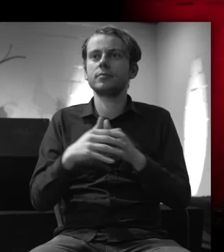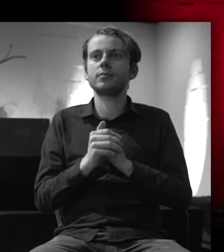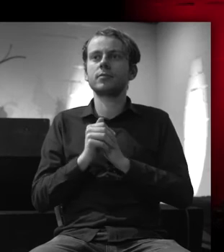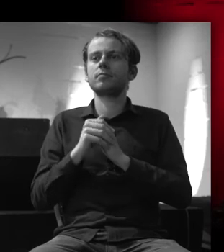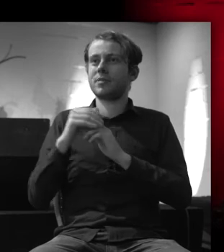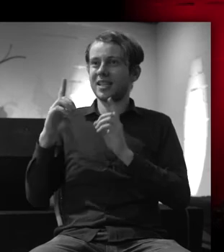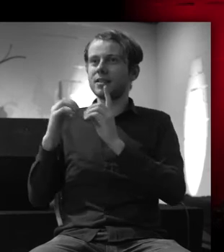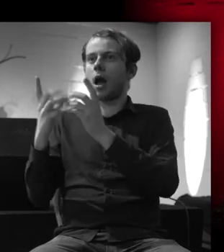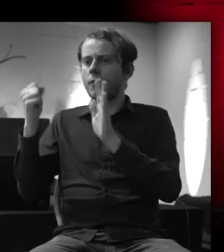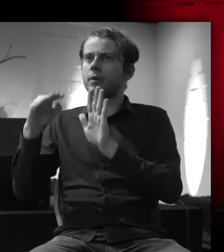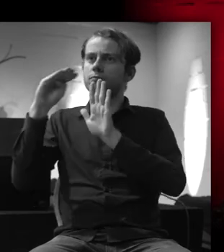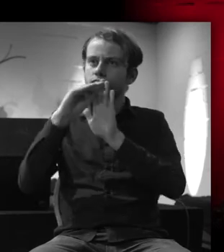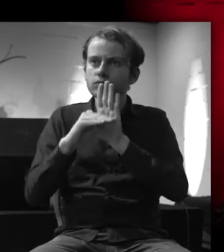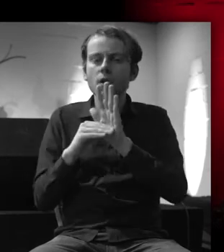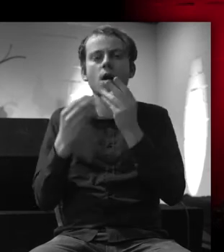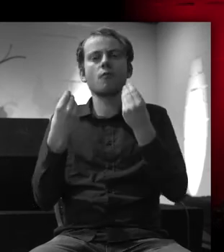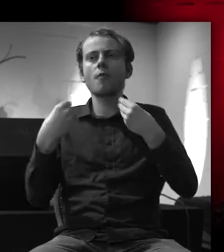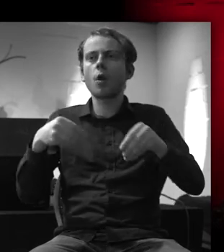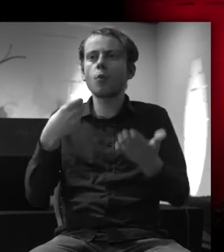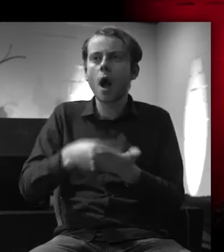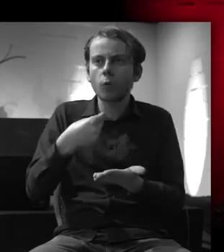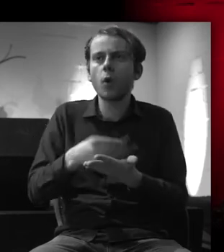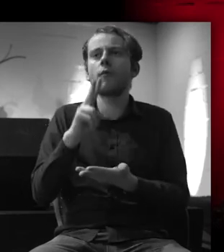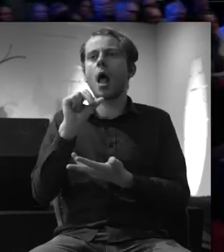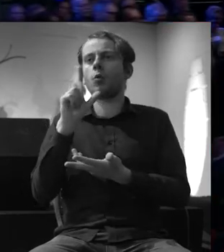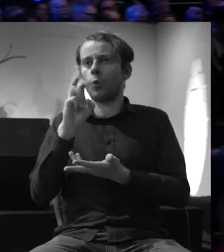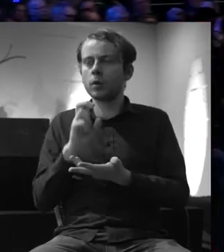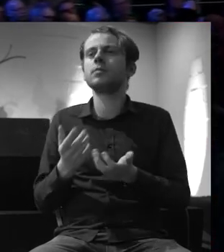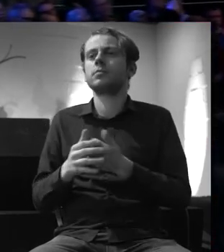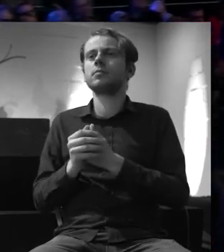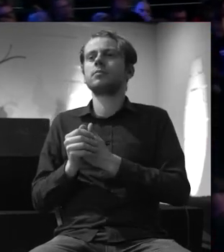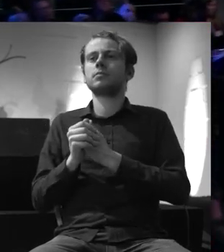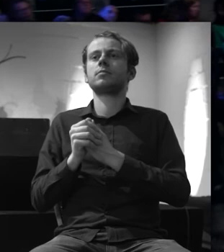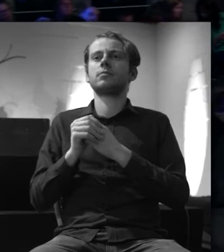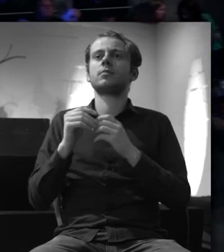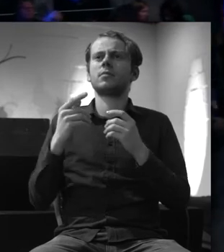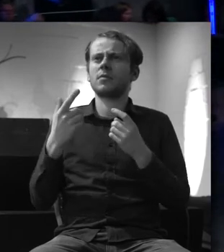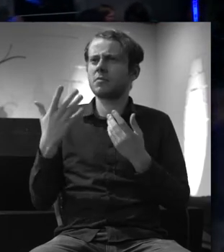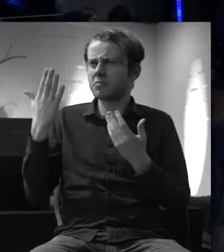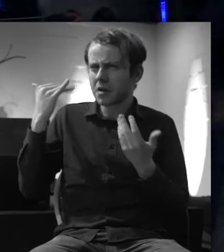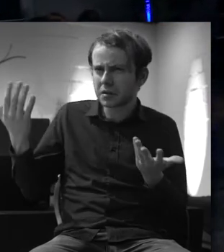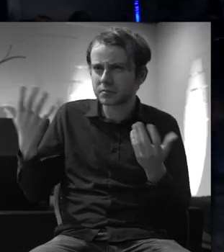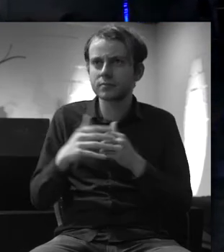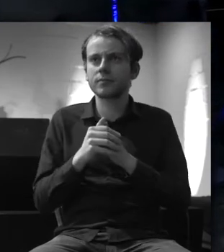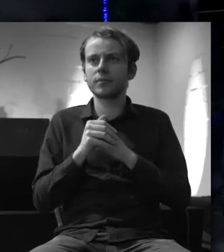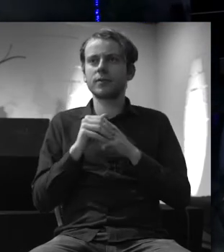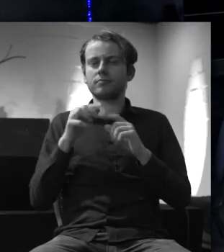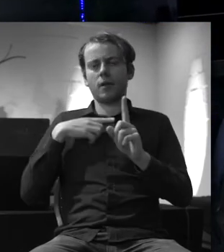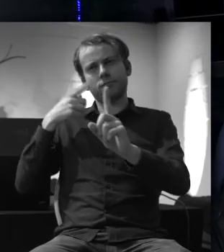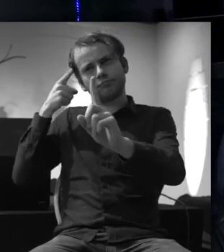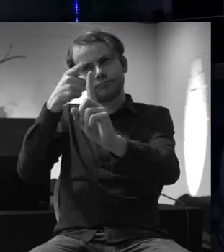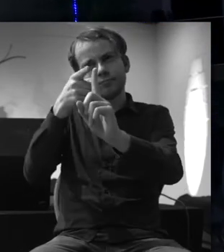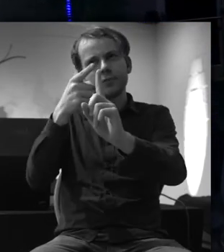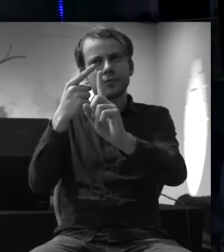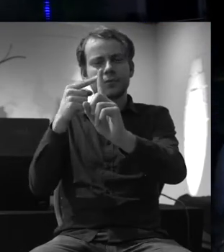The basic thing about this rules and morals and values is about seeing opportunity, about hope. If I'm thinking